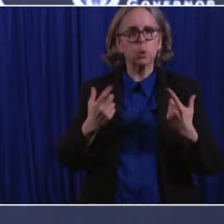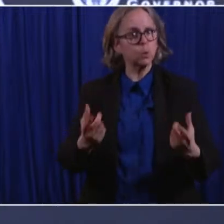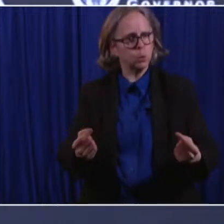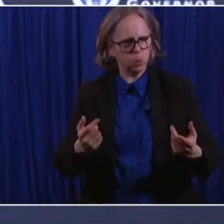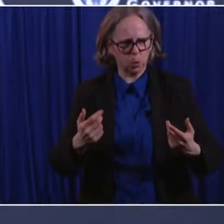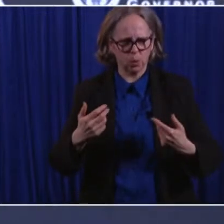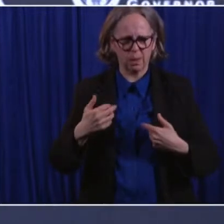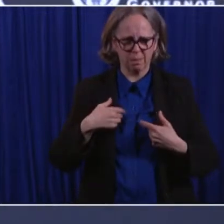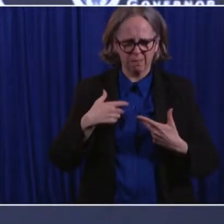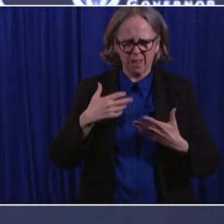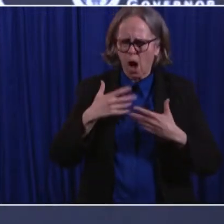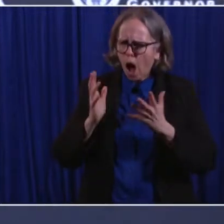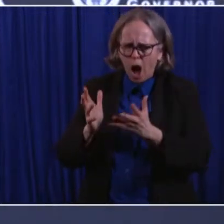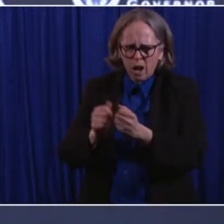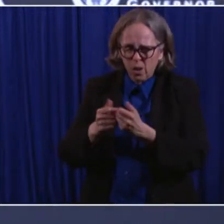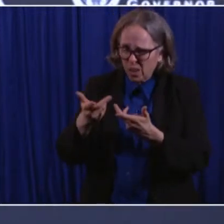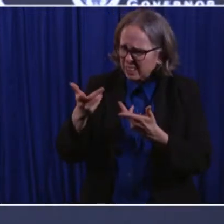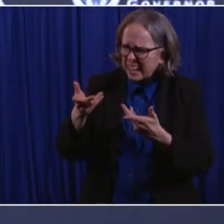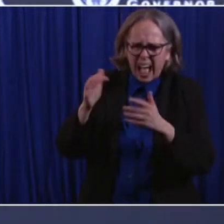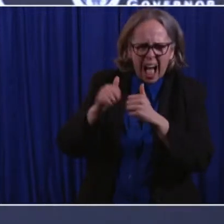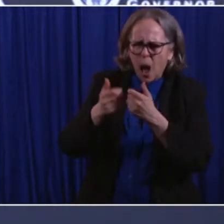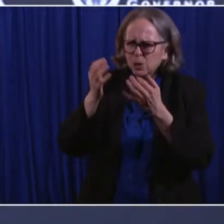who before had said, I'm not sure yet.